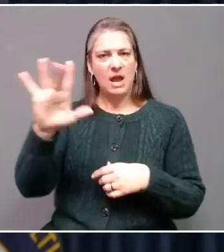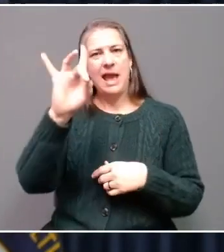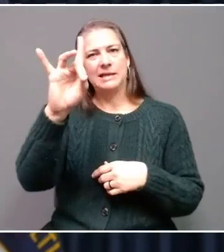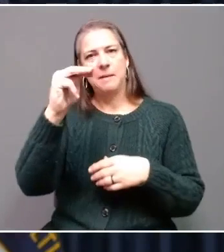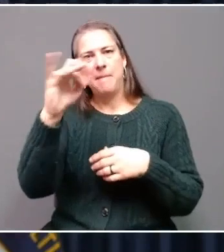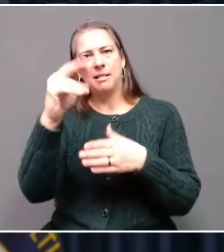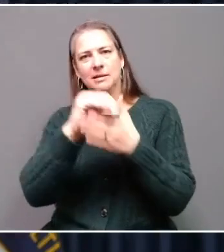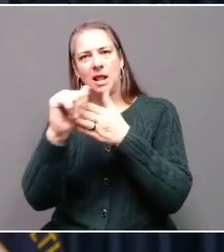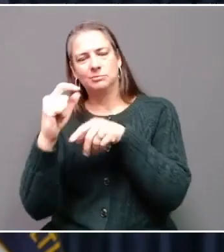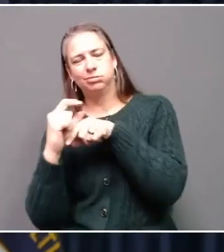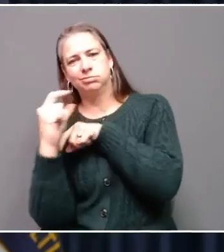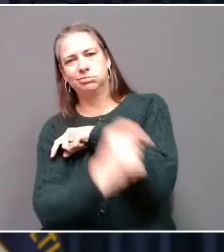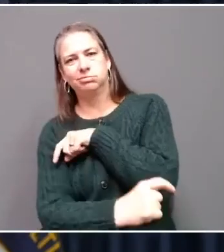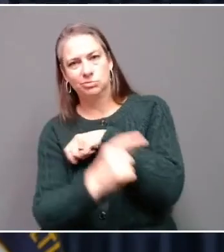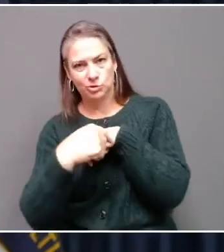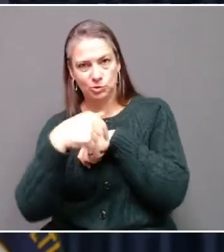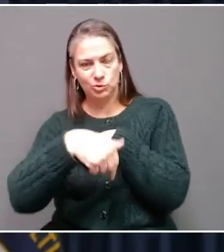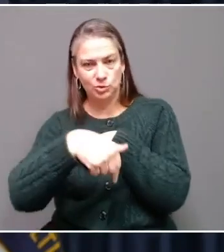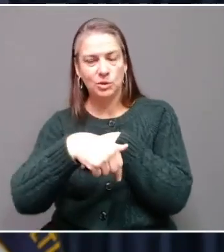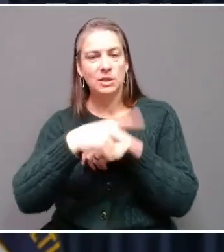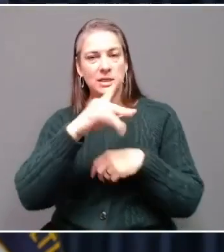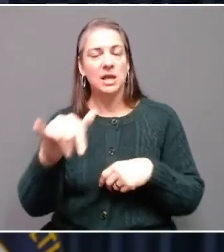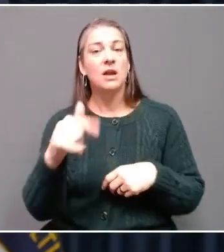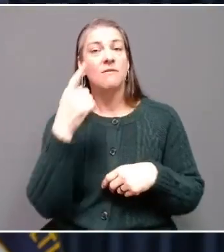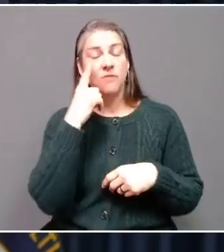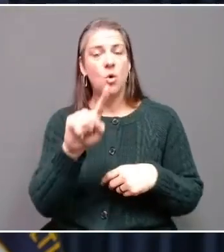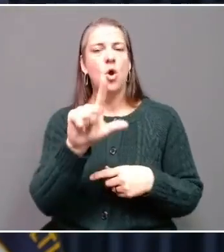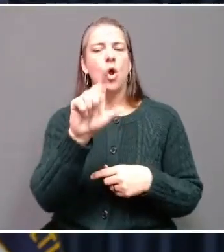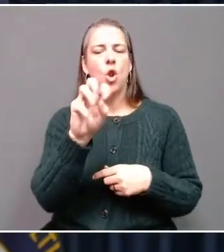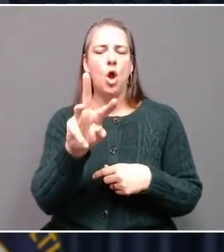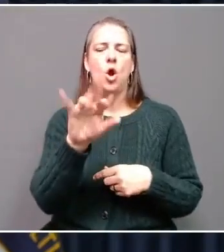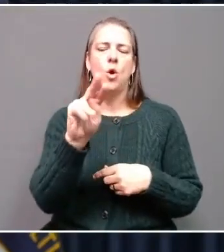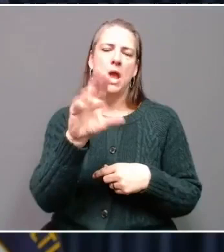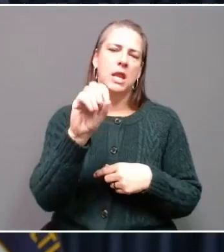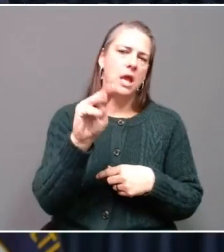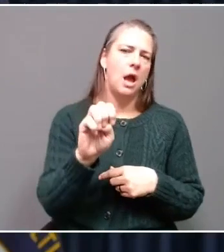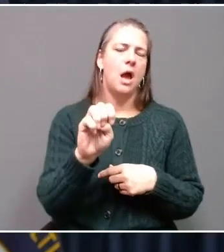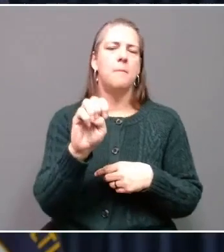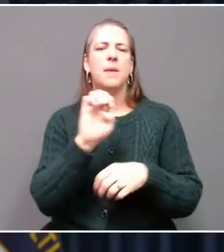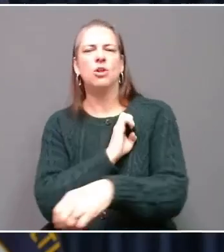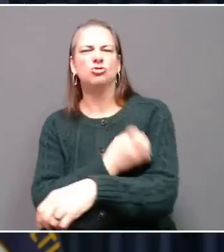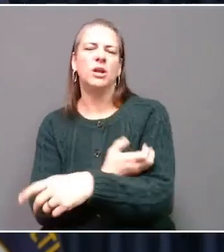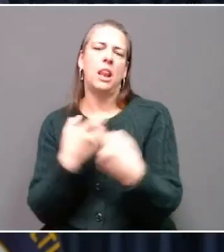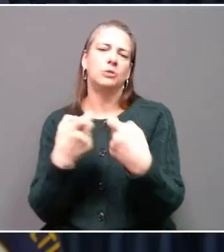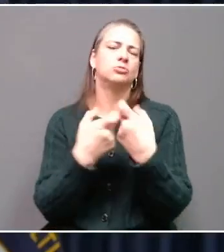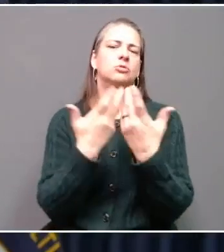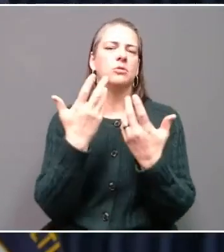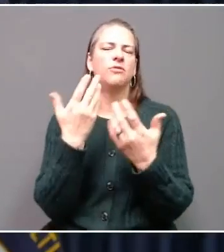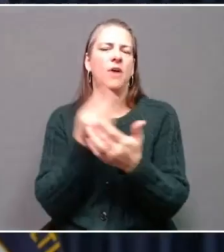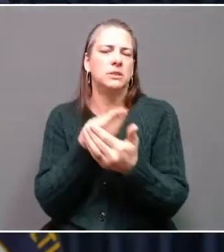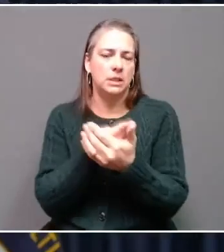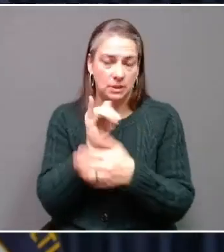LIHEAP program. That is the Low Income Home Energy Assistance Program. This brings our total funding awards for this